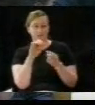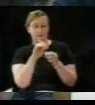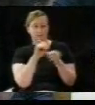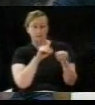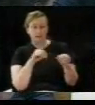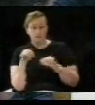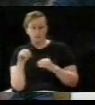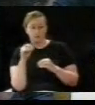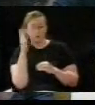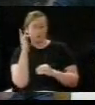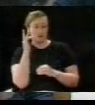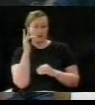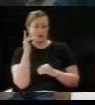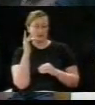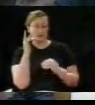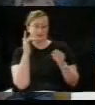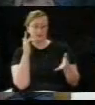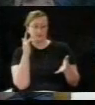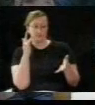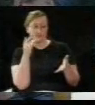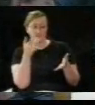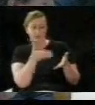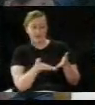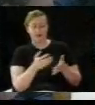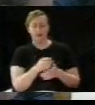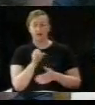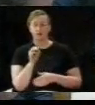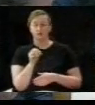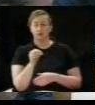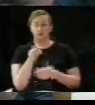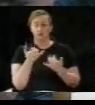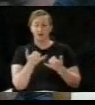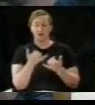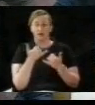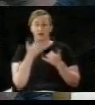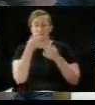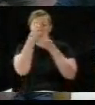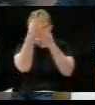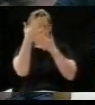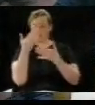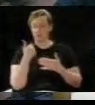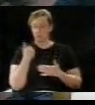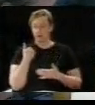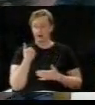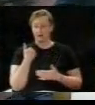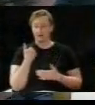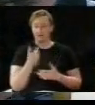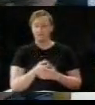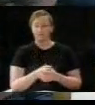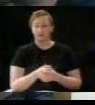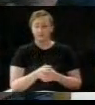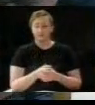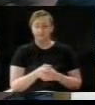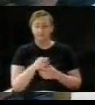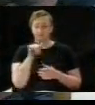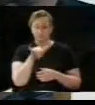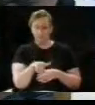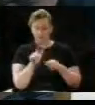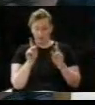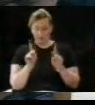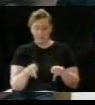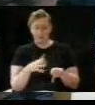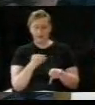presence at that address. The information that we have is that this person, and